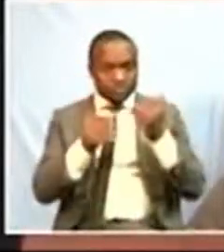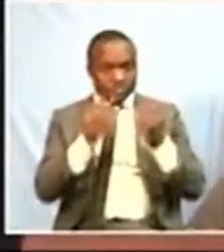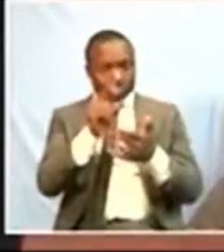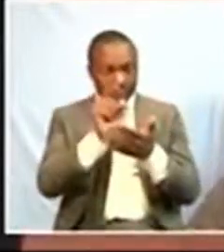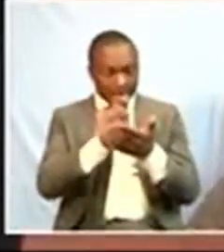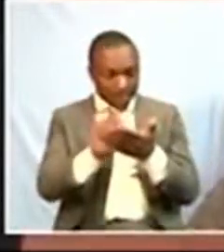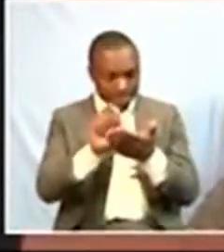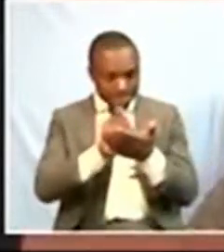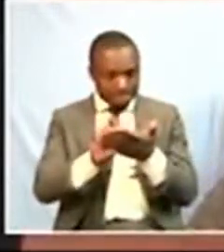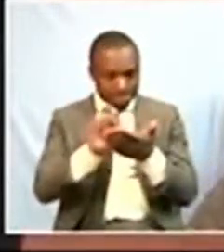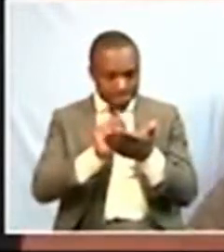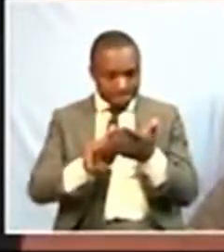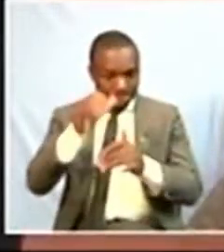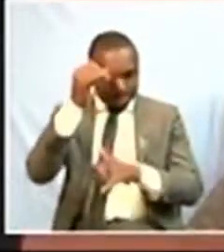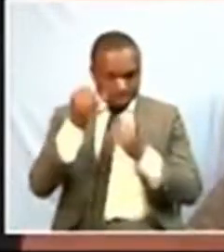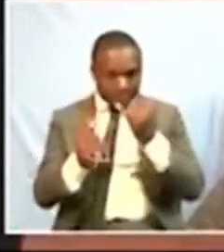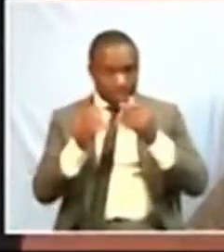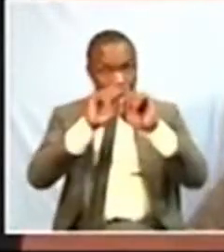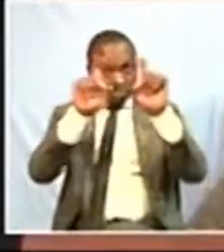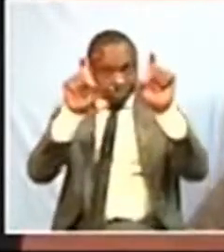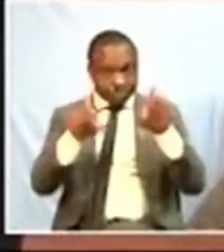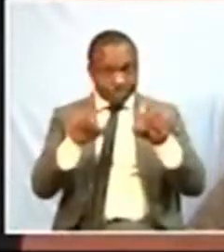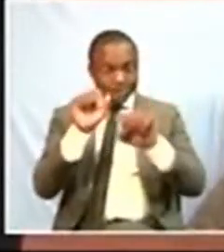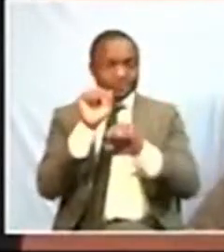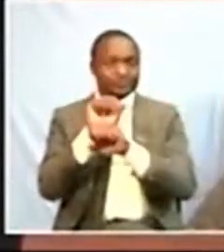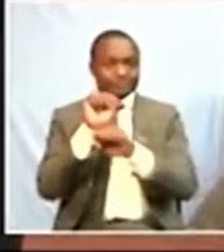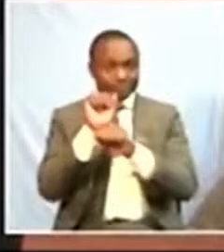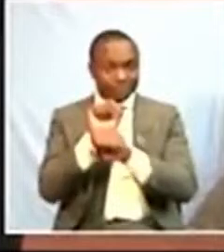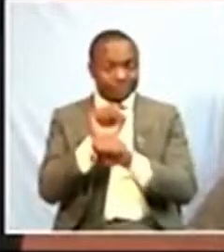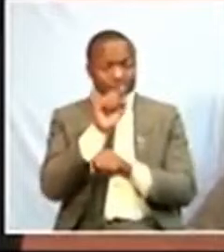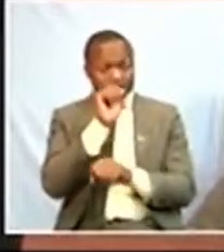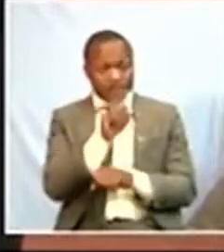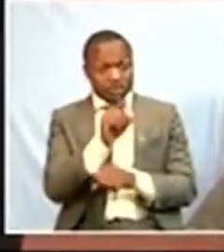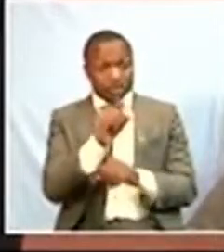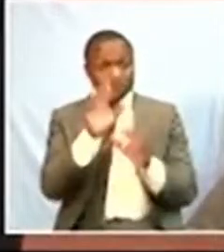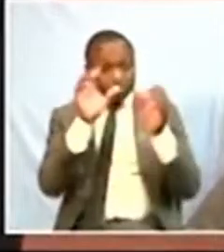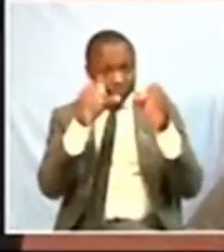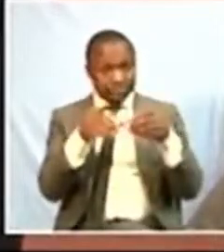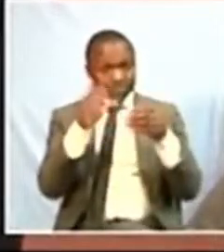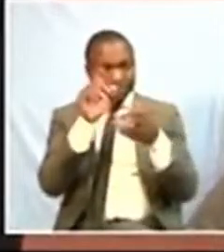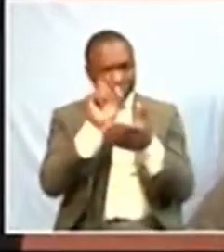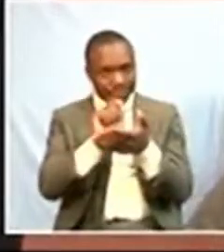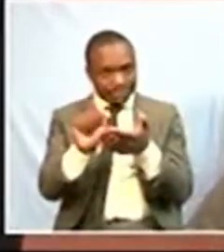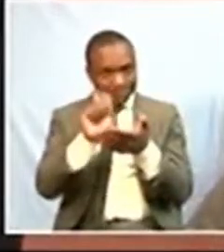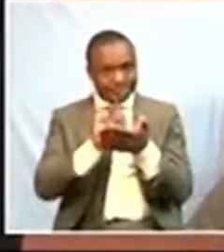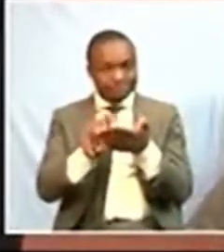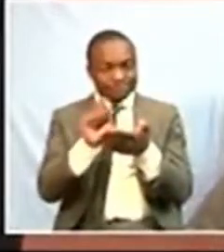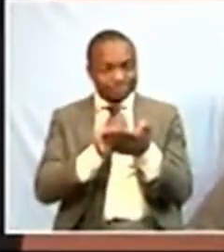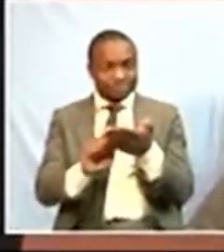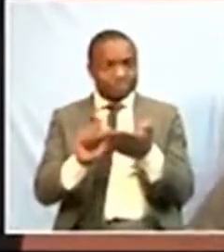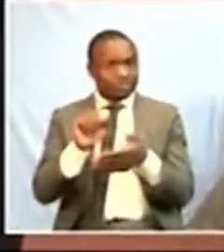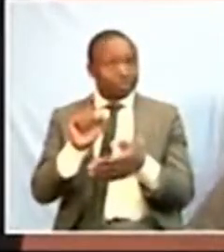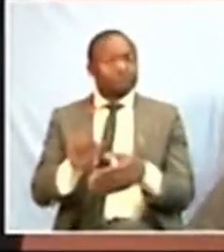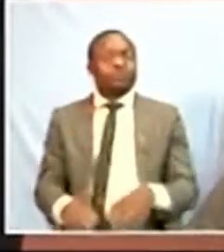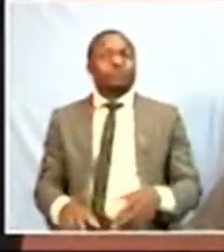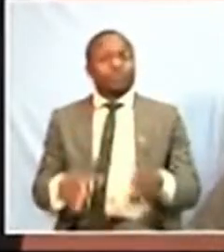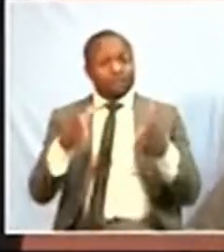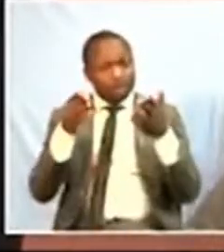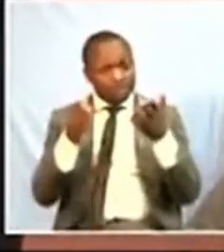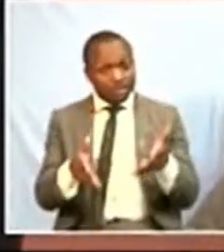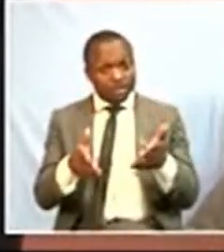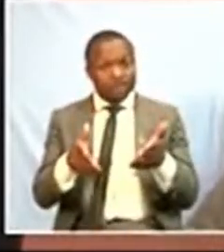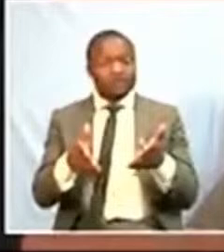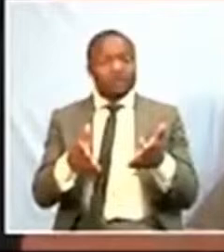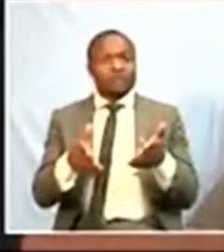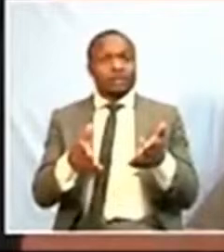on substantial completion certificate of works. You as a council has written that we hereby